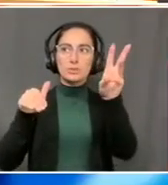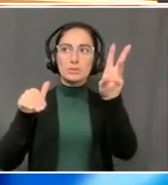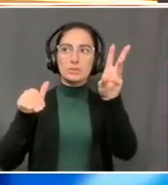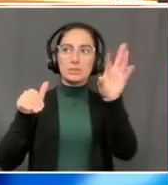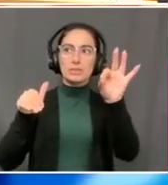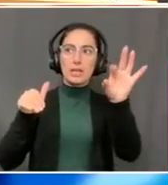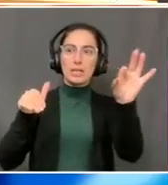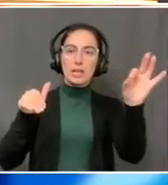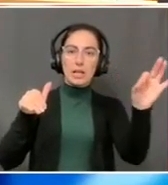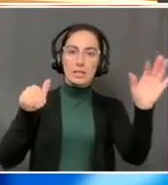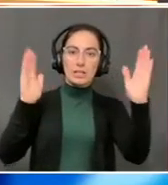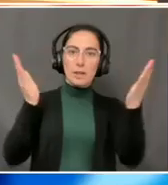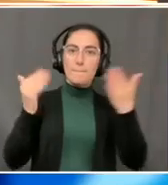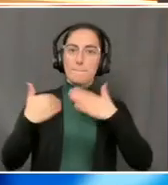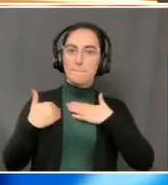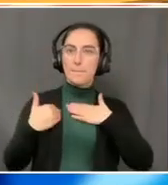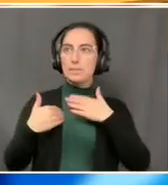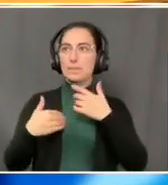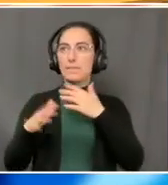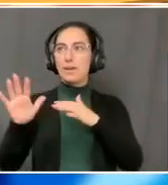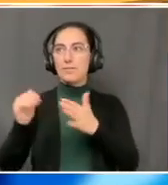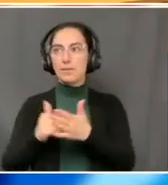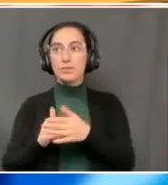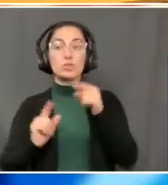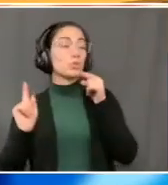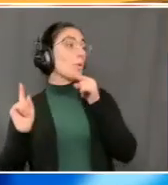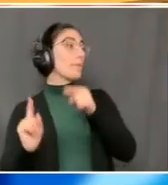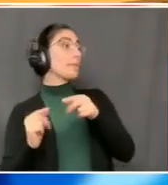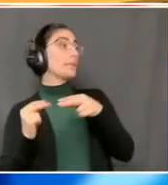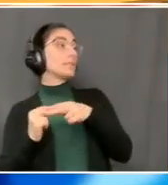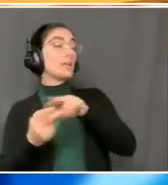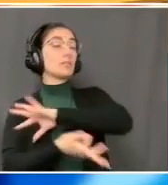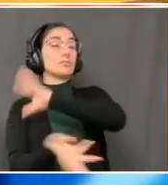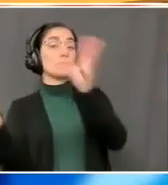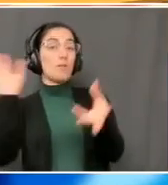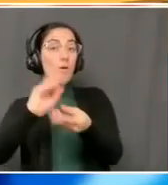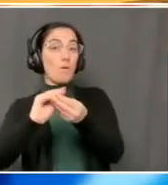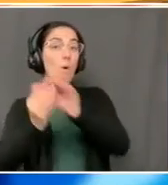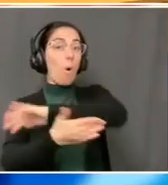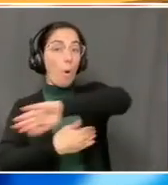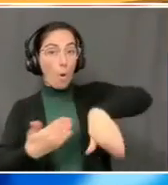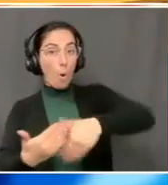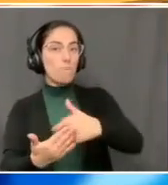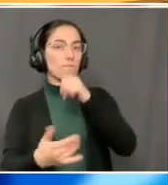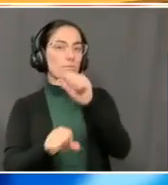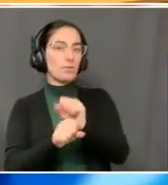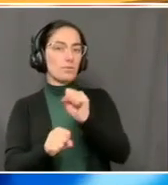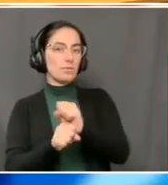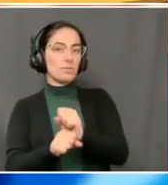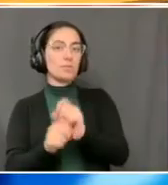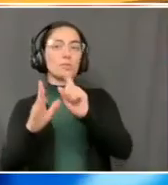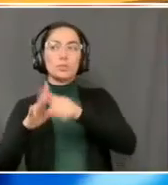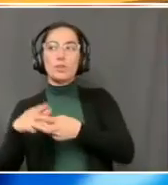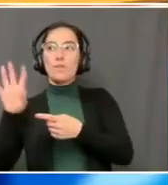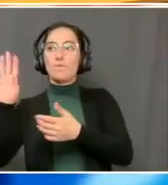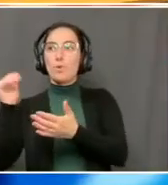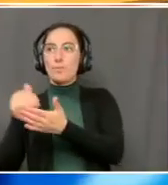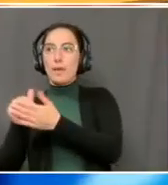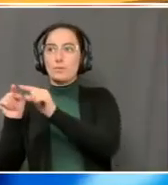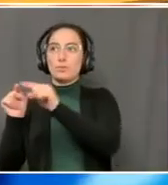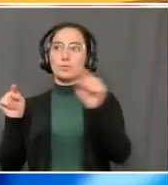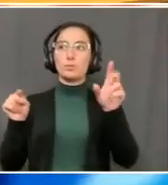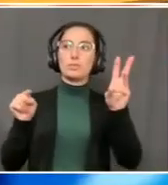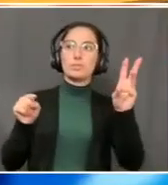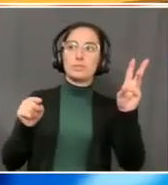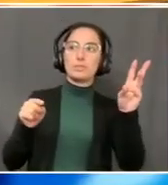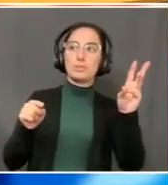This slide is all of non-labor, which is the objects starting in 4,000 all the way through all of the 6,000. So is ours